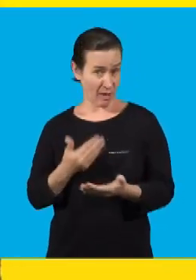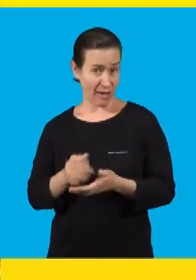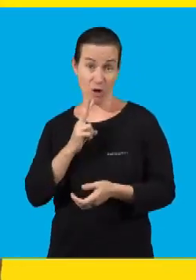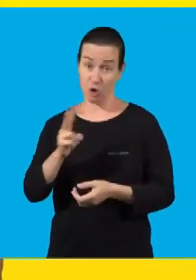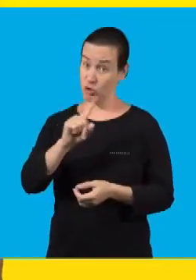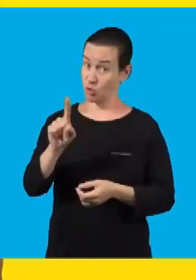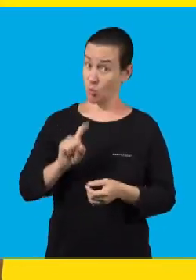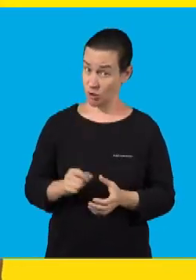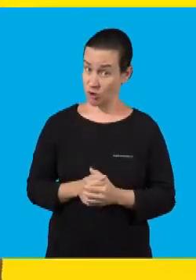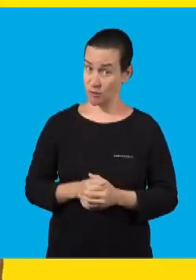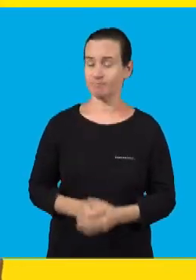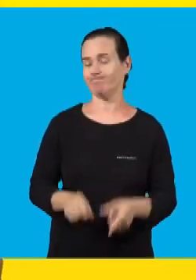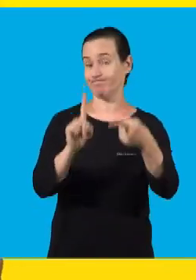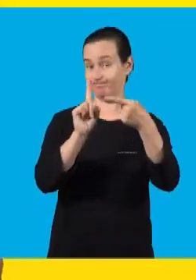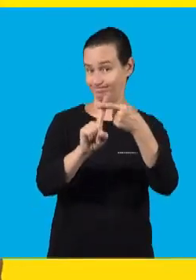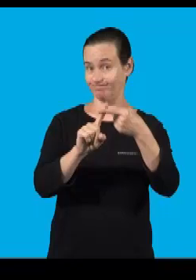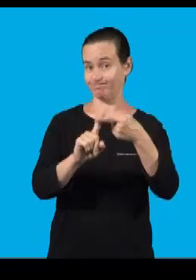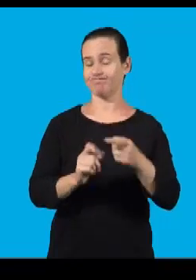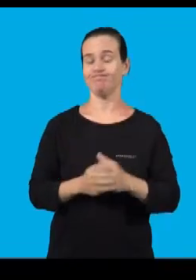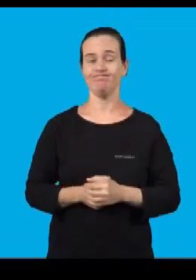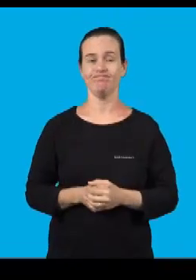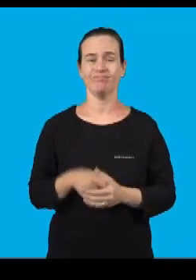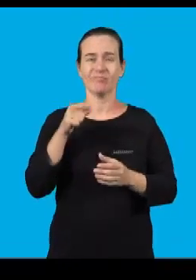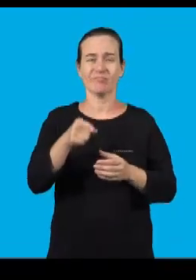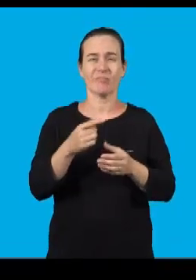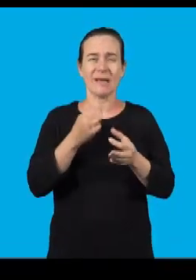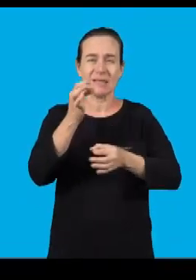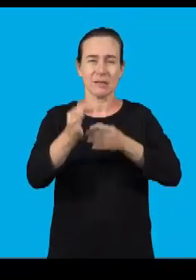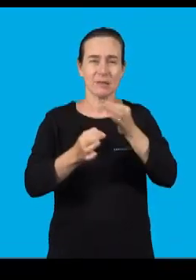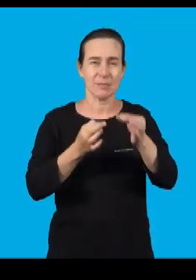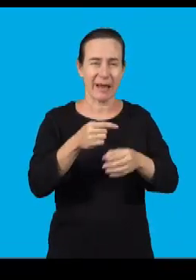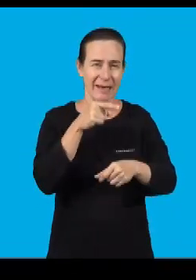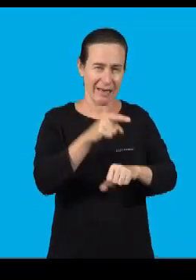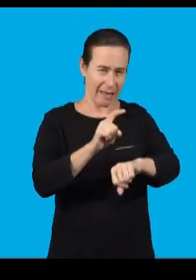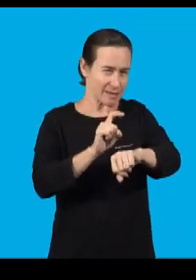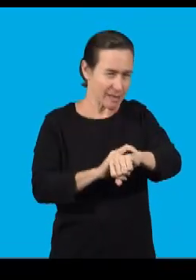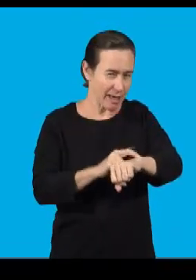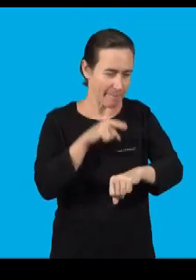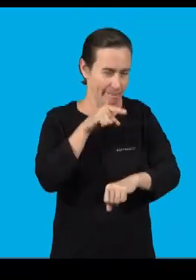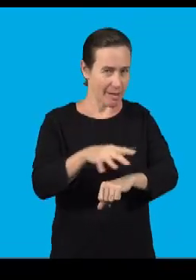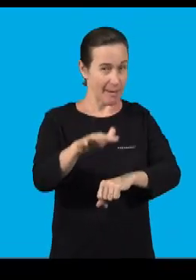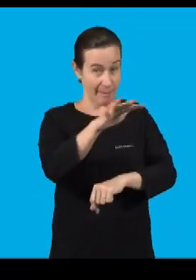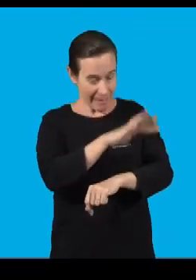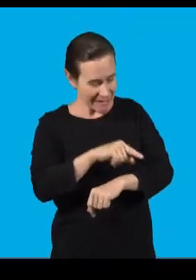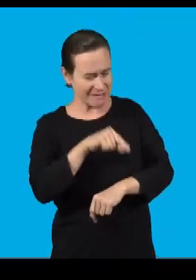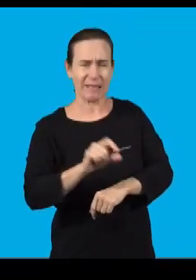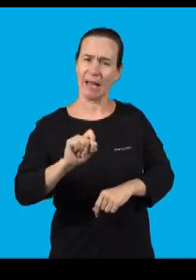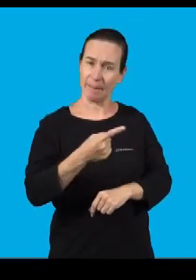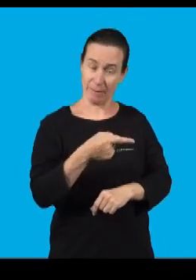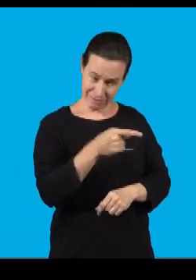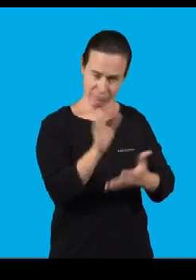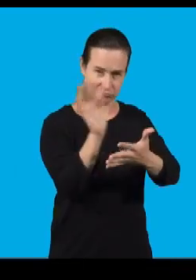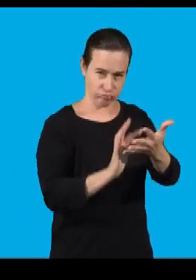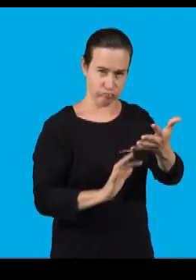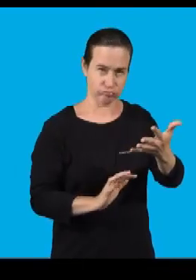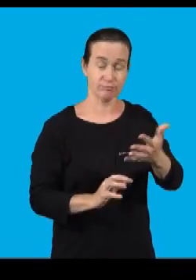to the questions. Question 1.1. Describe the time and place where this extract is set. Now